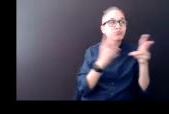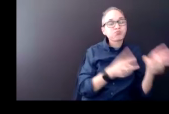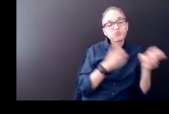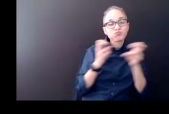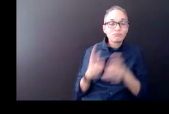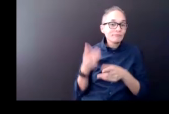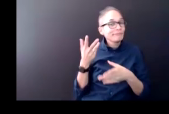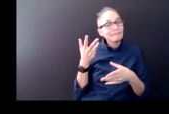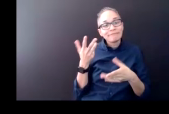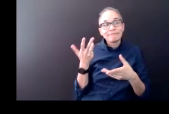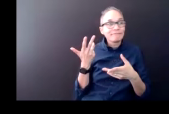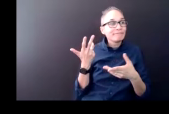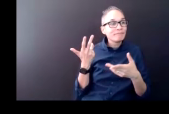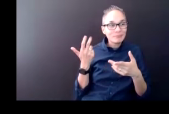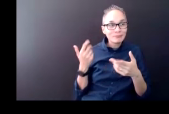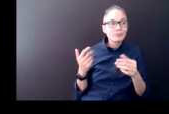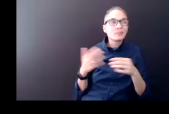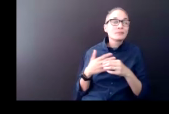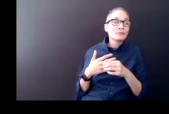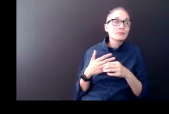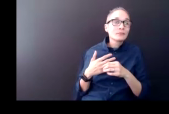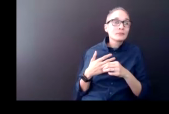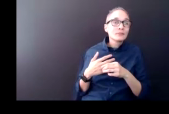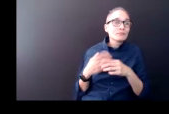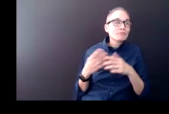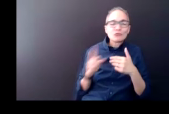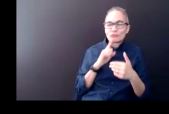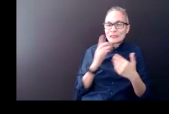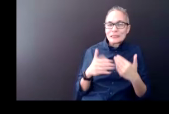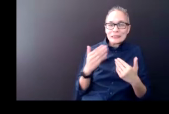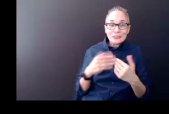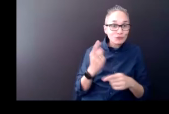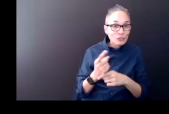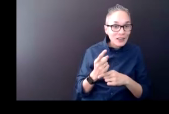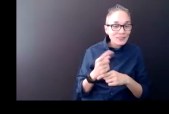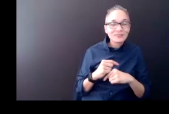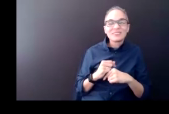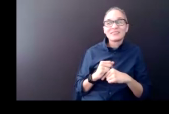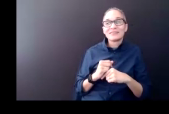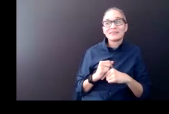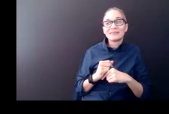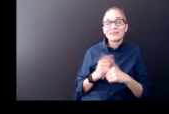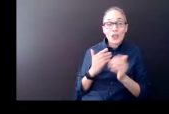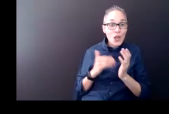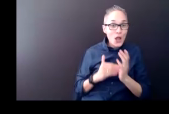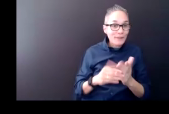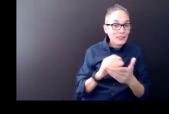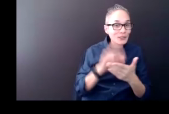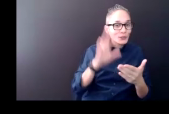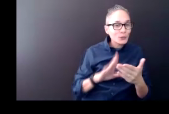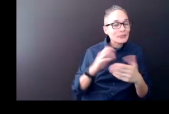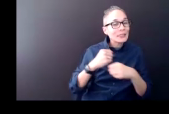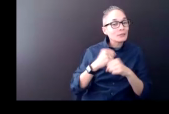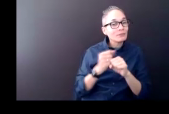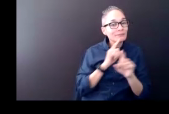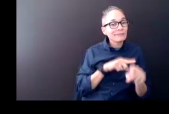your experience, blah, blah, blah. And then it's just easy to just go and copy paste, right? And a lot of the times, like, students can generate answers